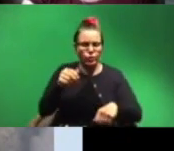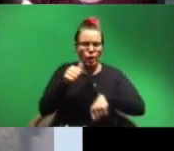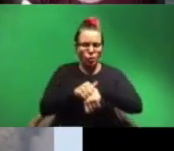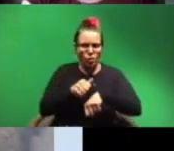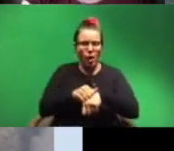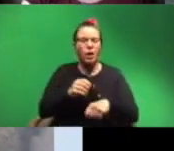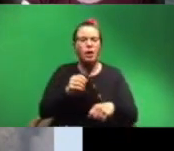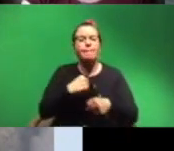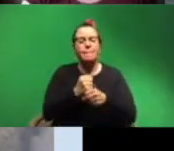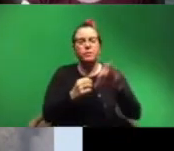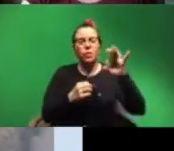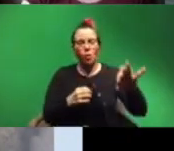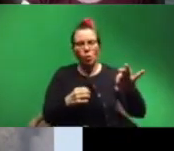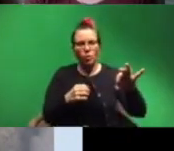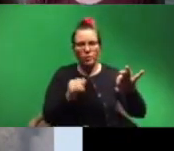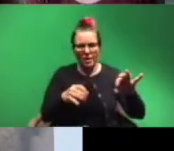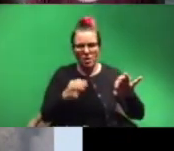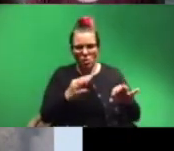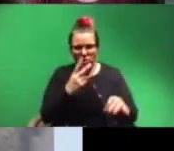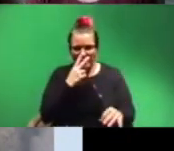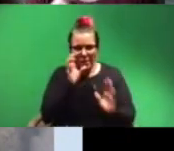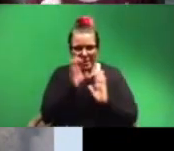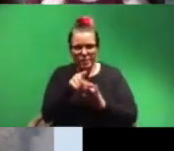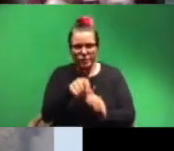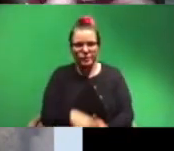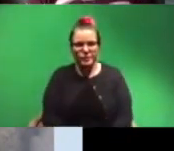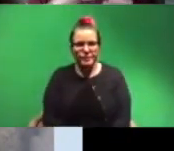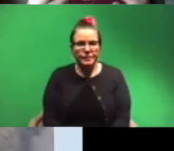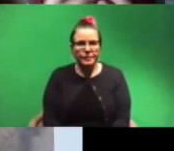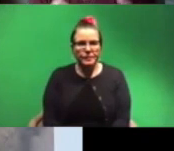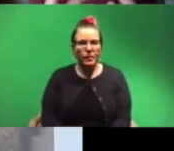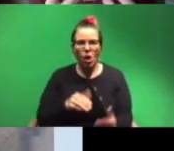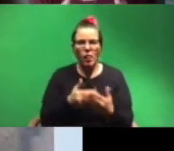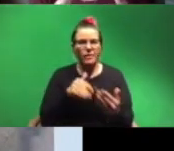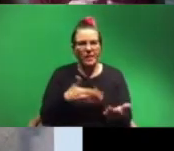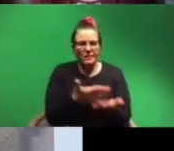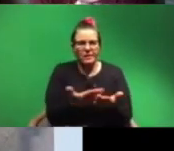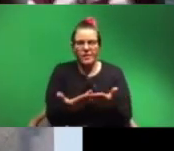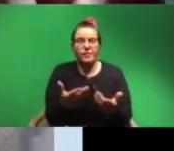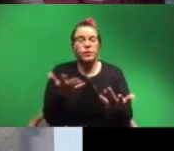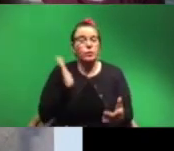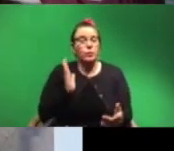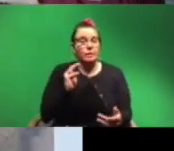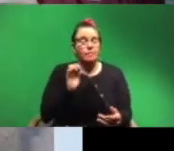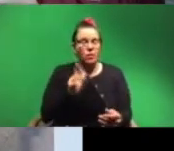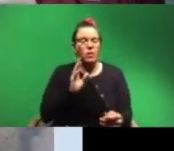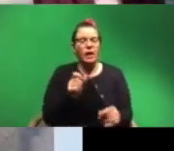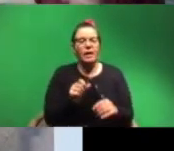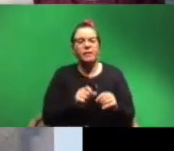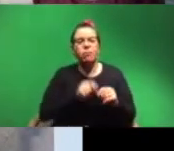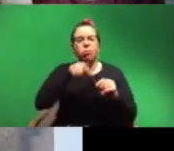hole in it, and that's what these holes are over here on this image. And it's all that material that was the mineral gets spat out into a